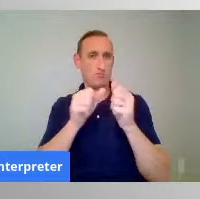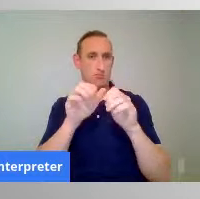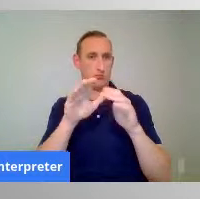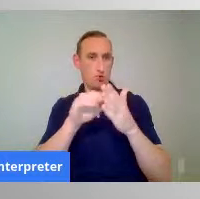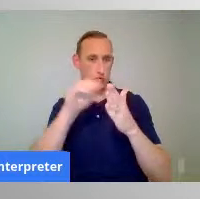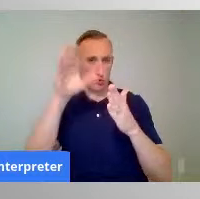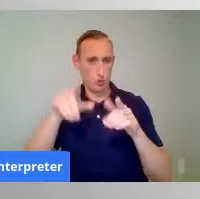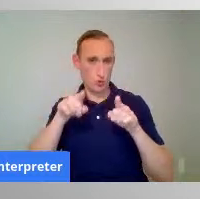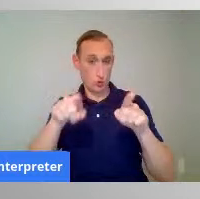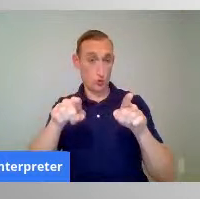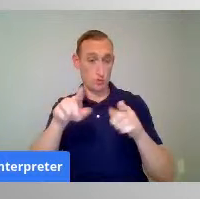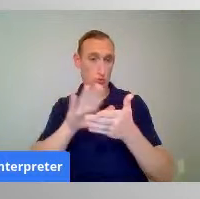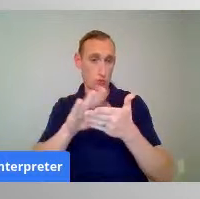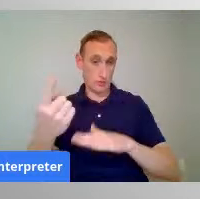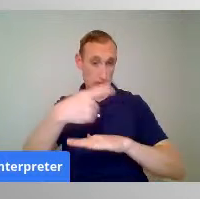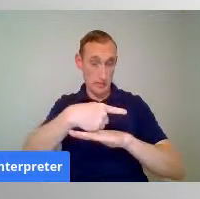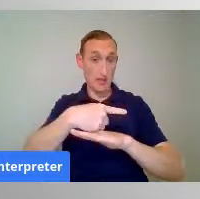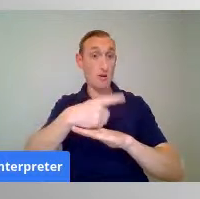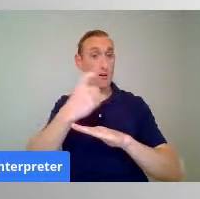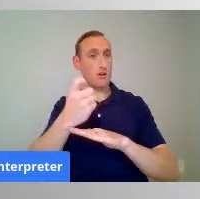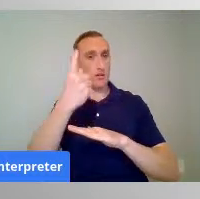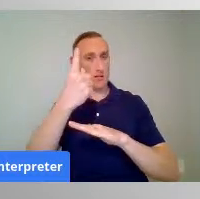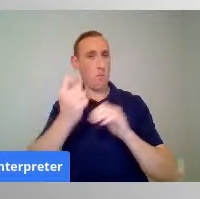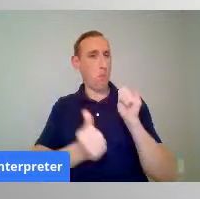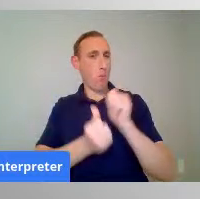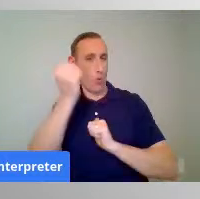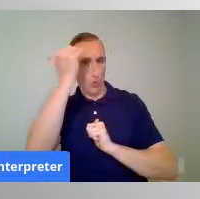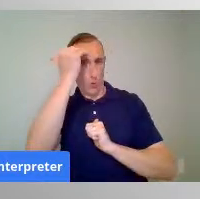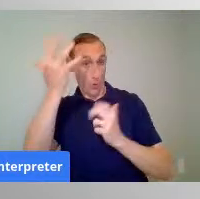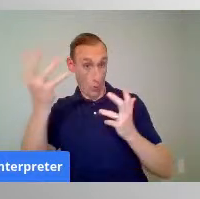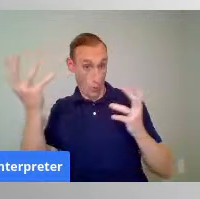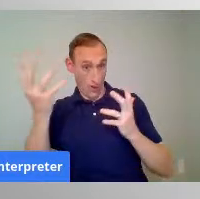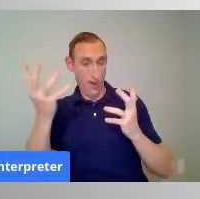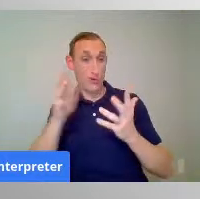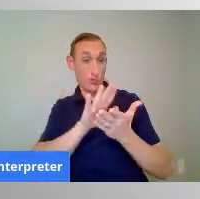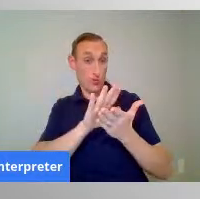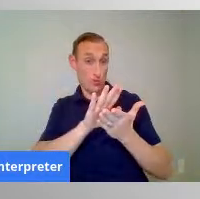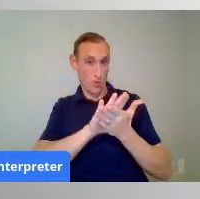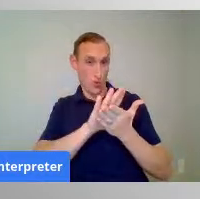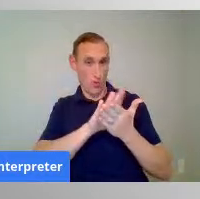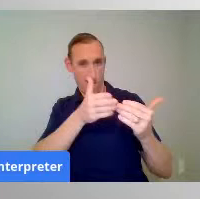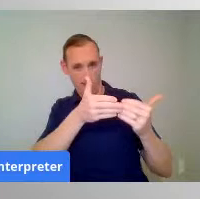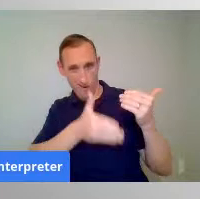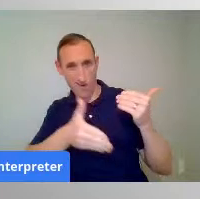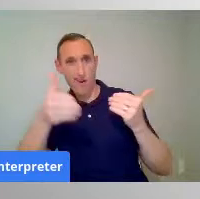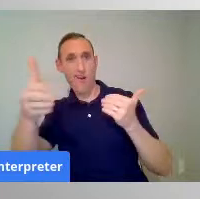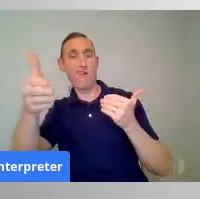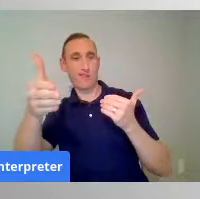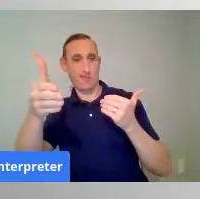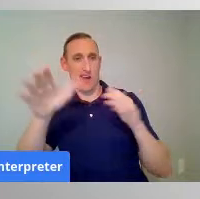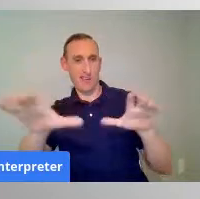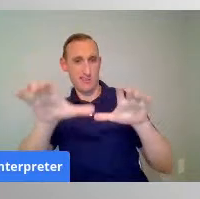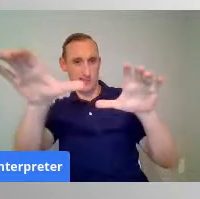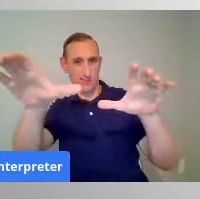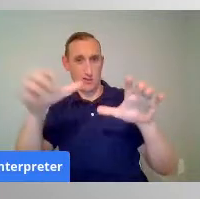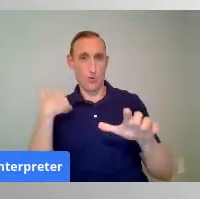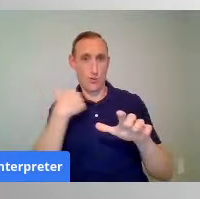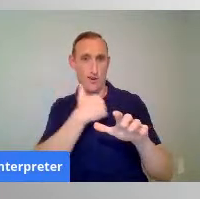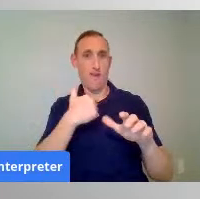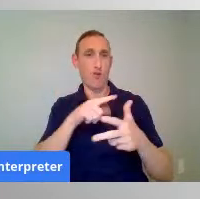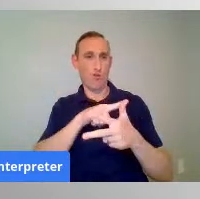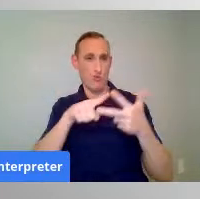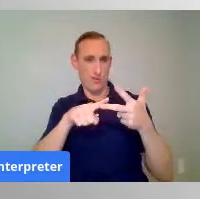of our after-school activities. We have what many people are aware of, our three popular